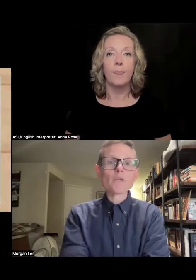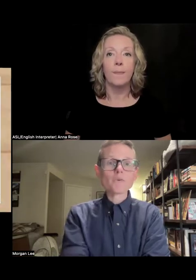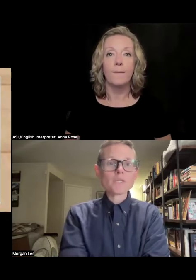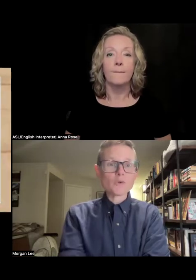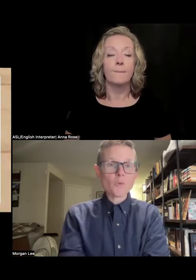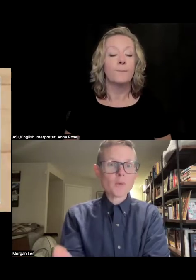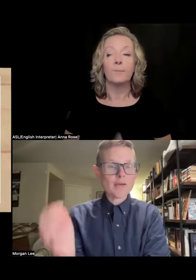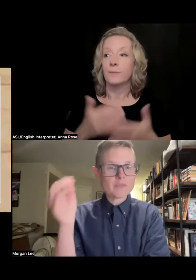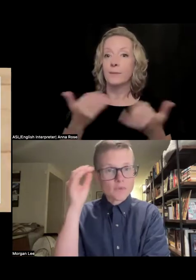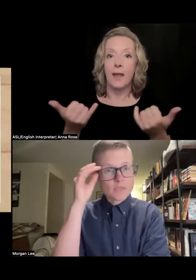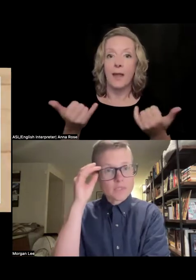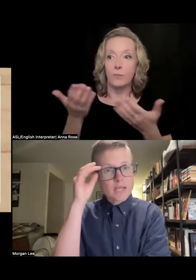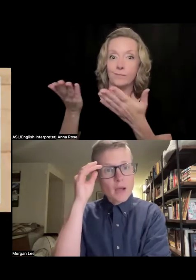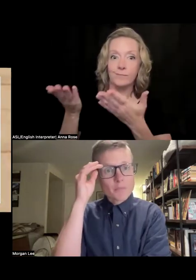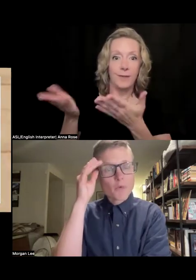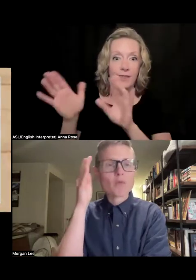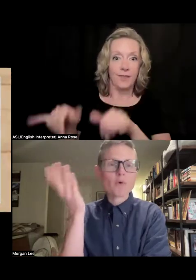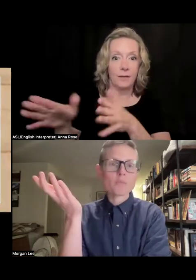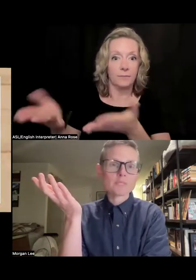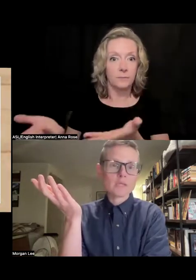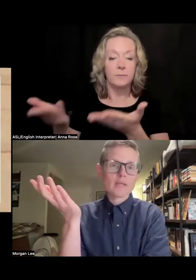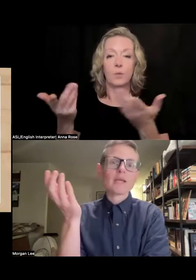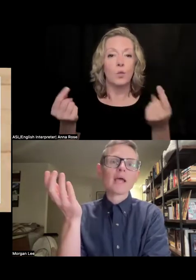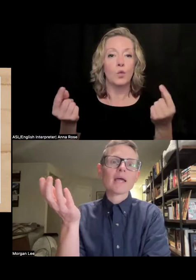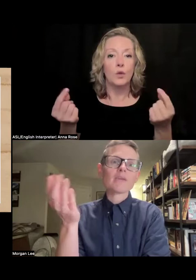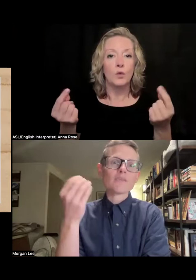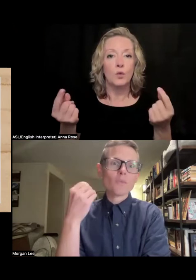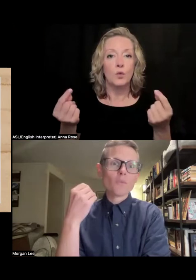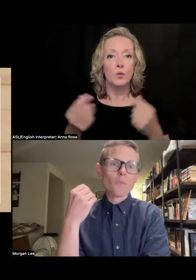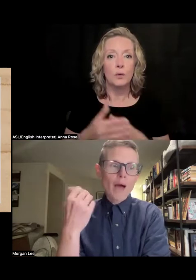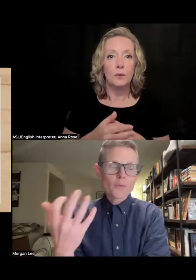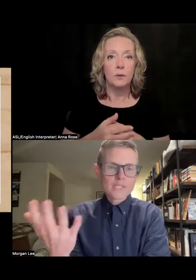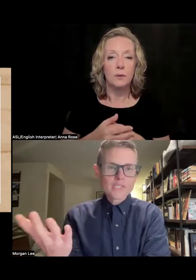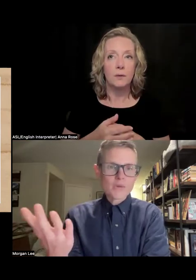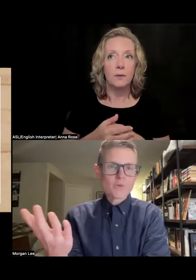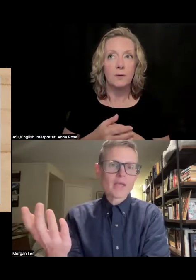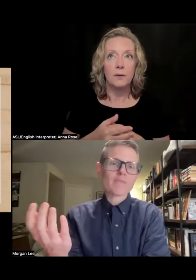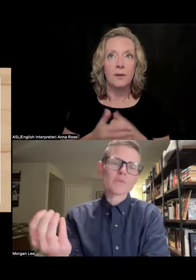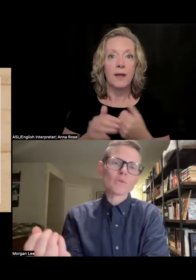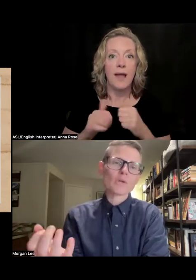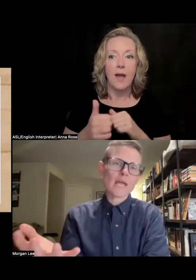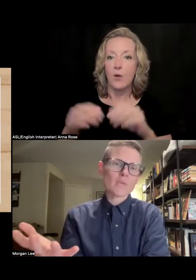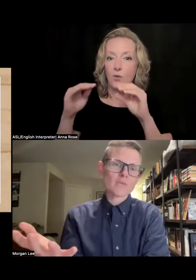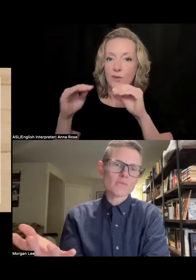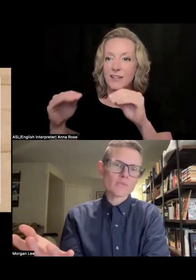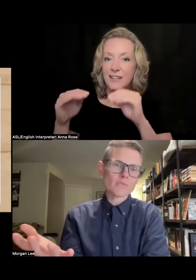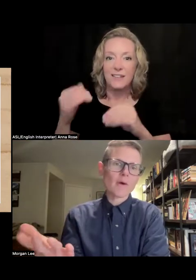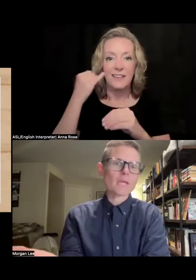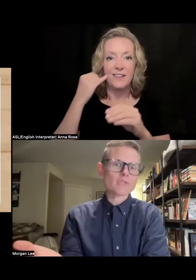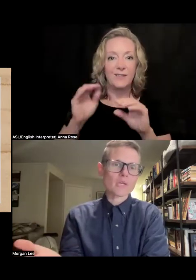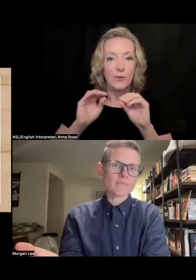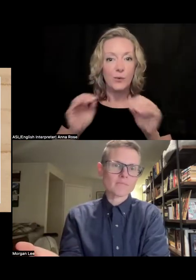So what do we do when we have students that come to our rooms, and how do we teach them when they have so little